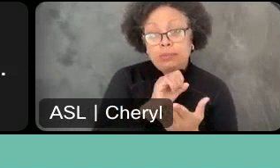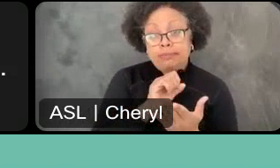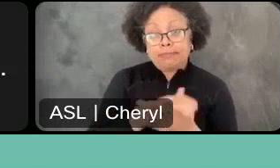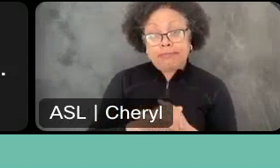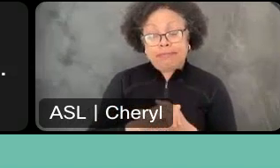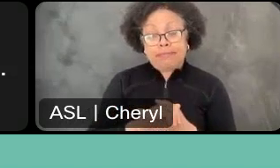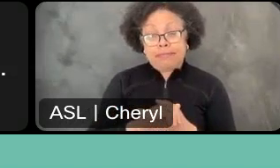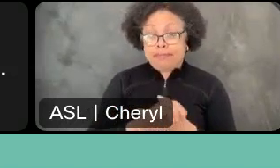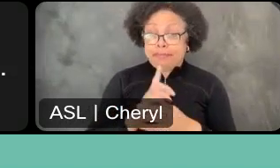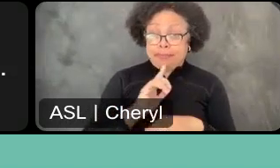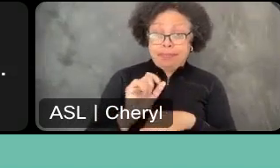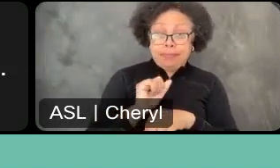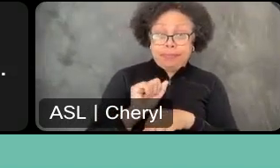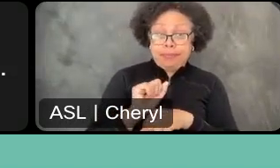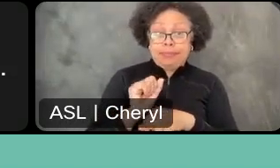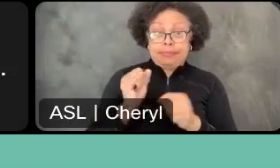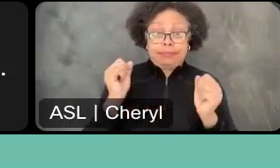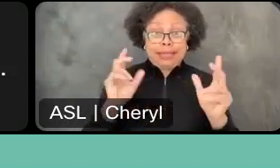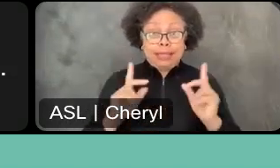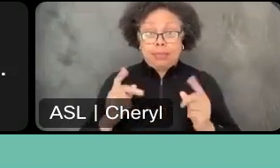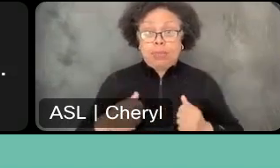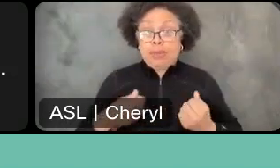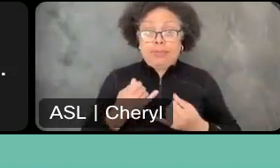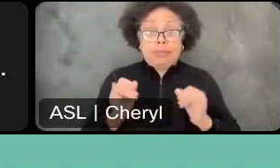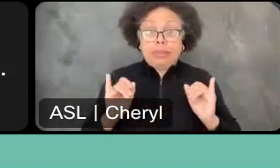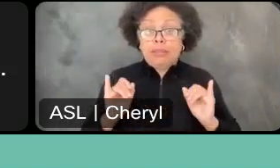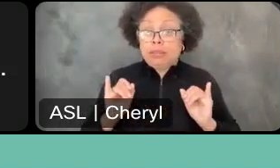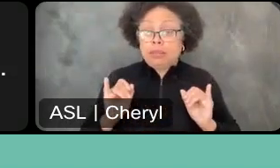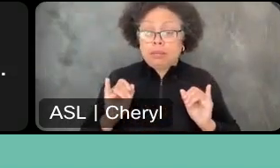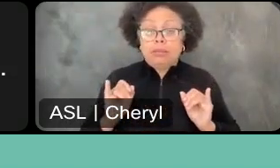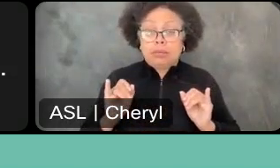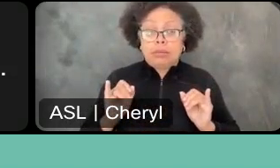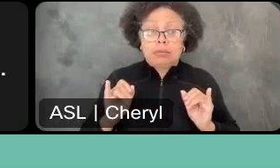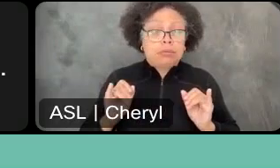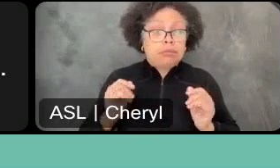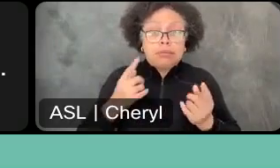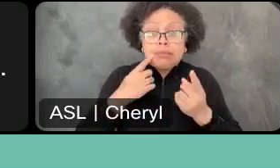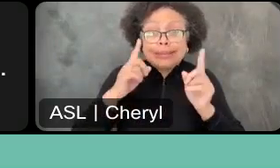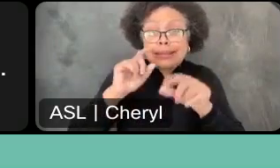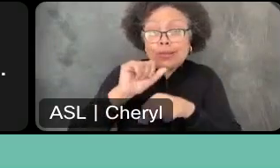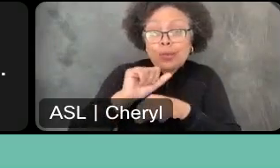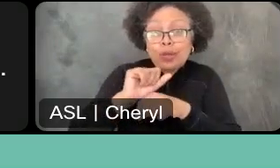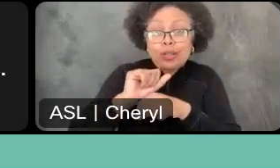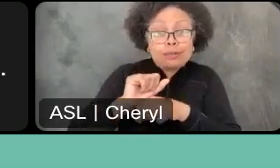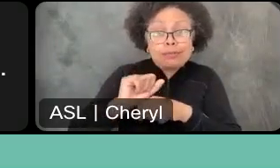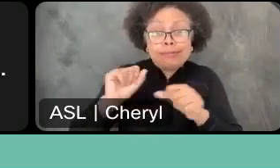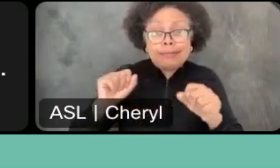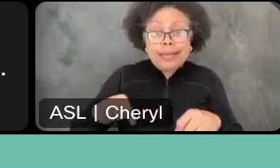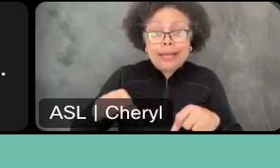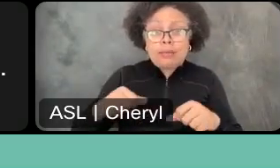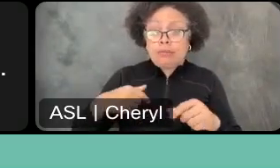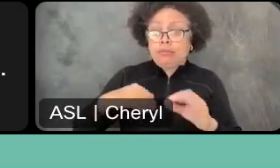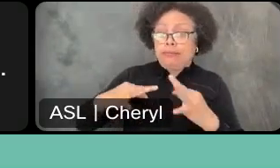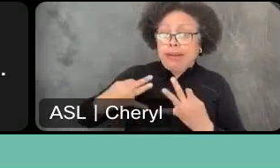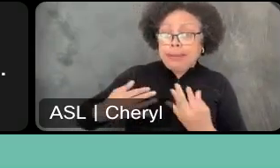In fact, many people may live independently, have successful careers, families, or